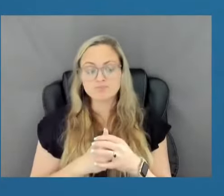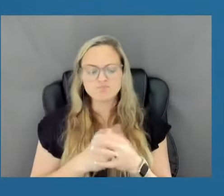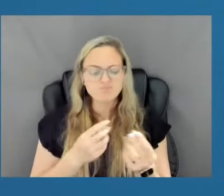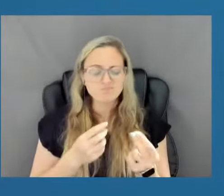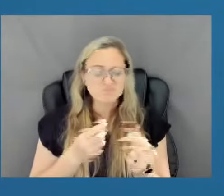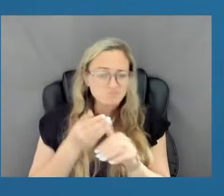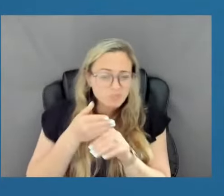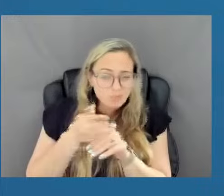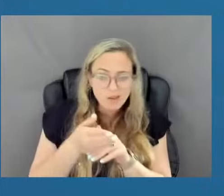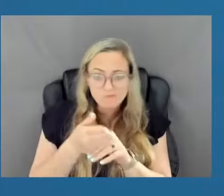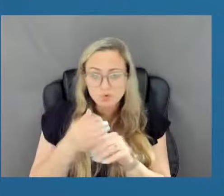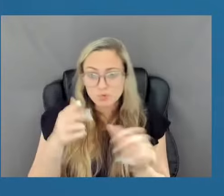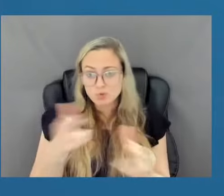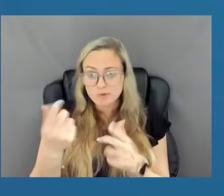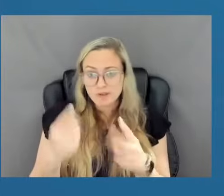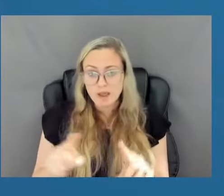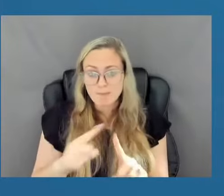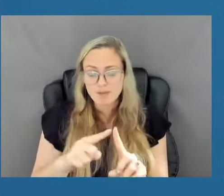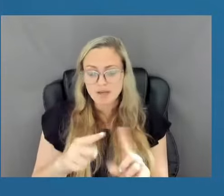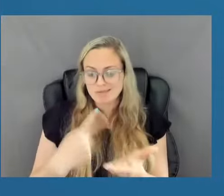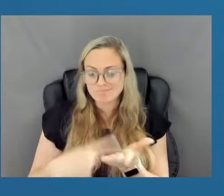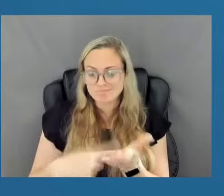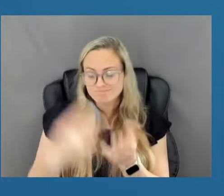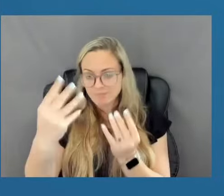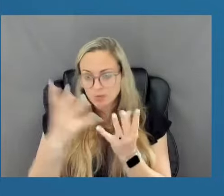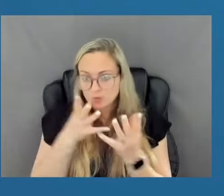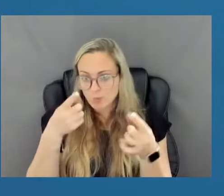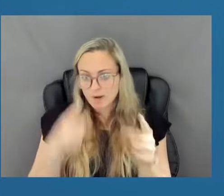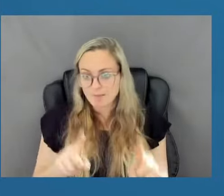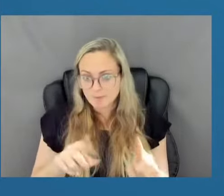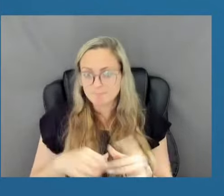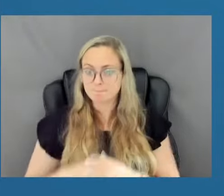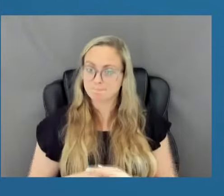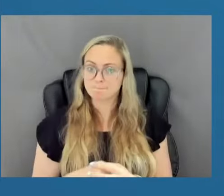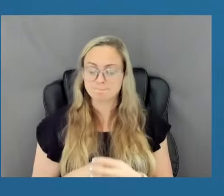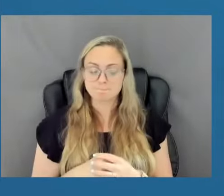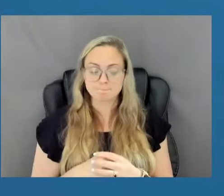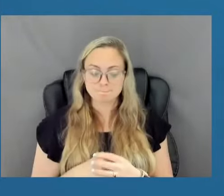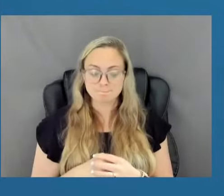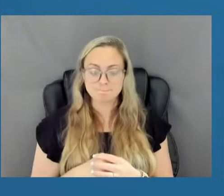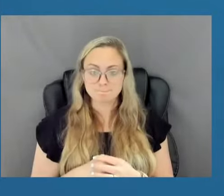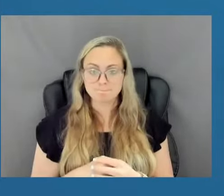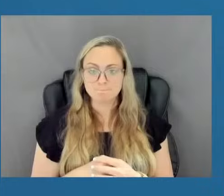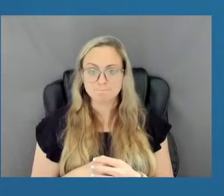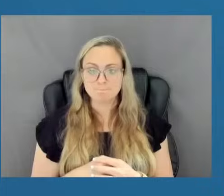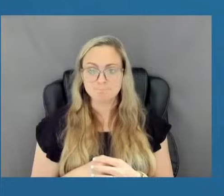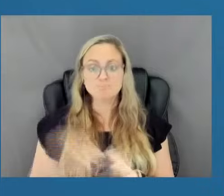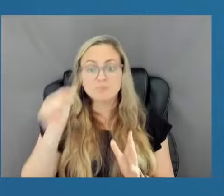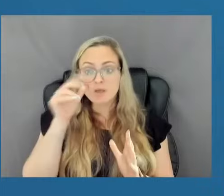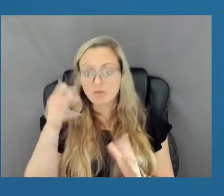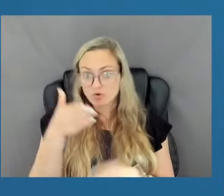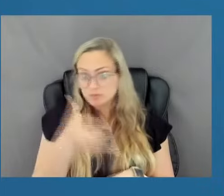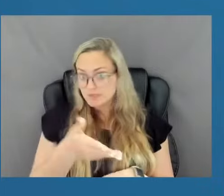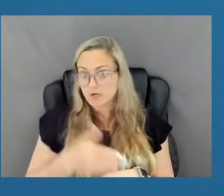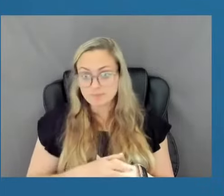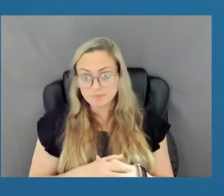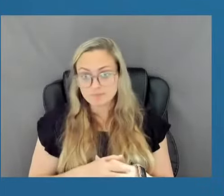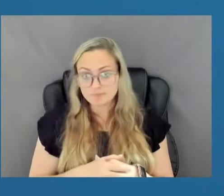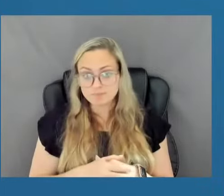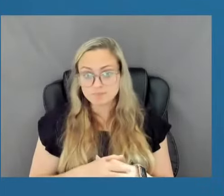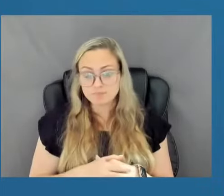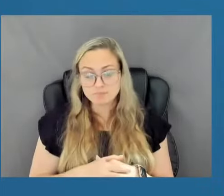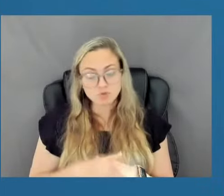shooting happened, and we had all been briefed on the tragedy, and the governor was there. That deserves a